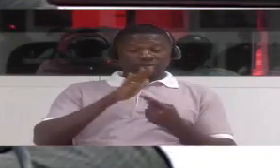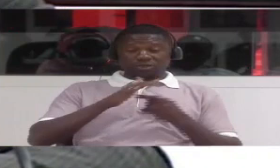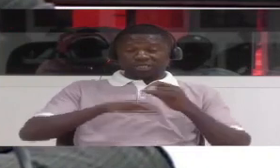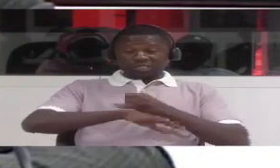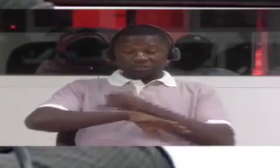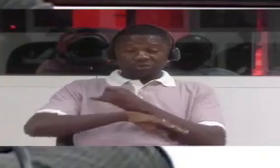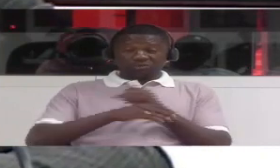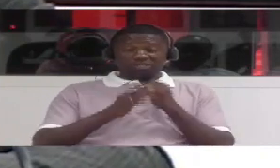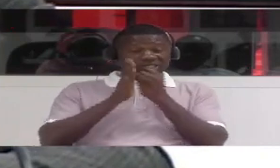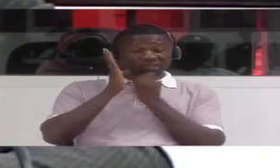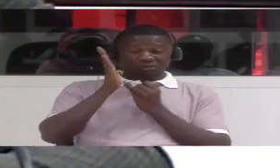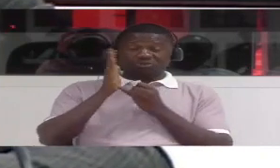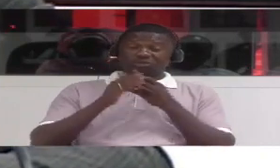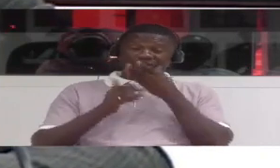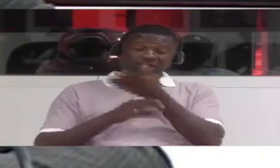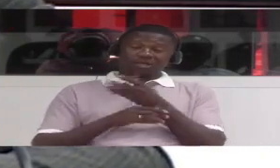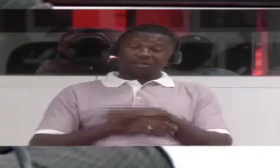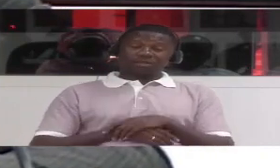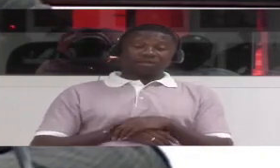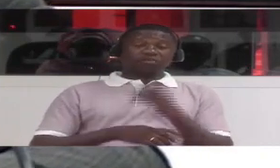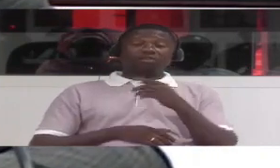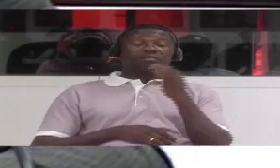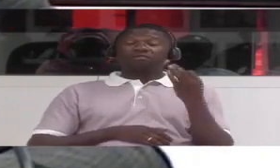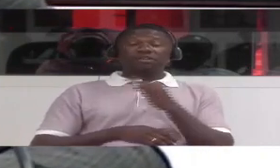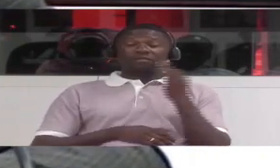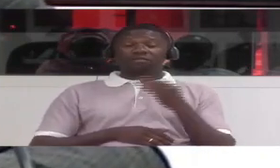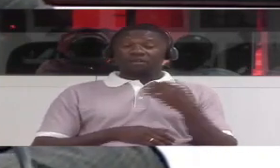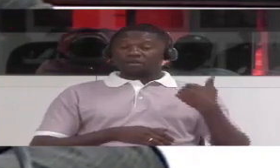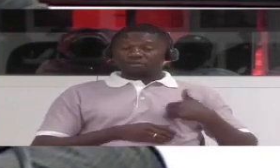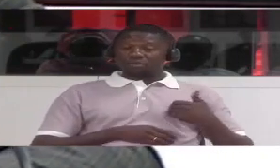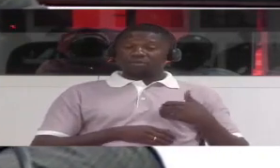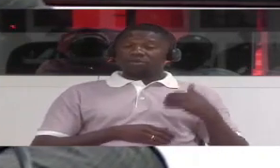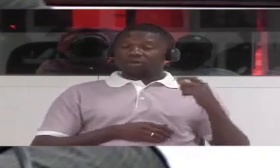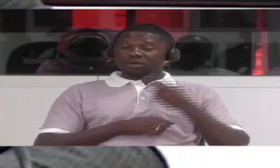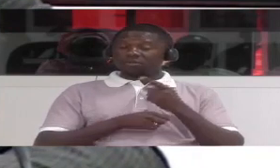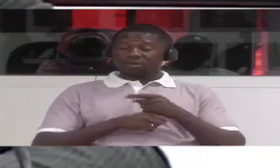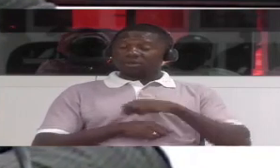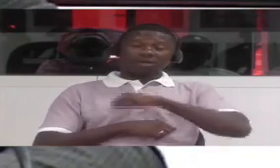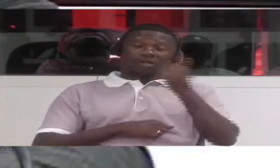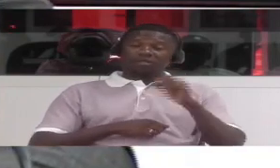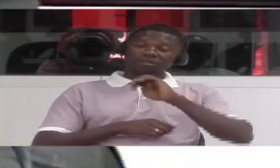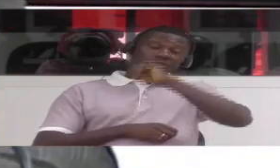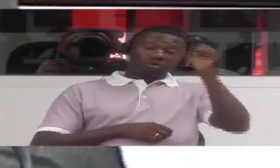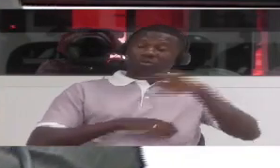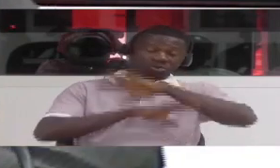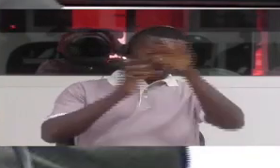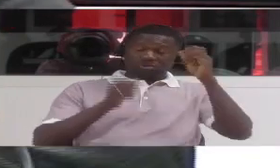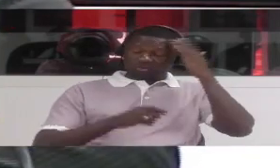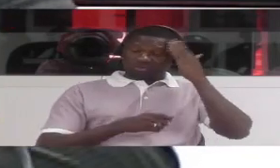to report such things. It was very popular among Gambians. People read it in the Gambia and abroad. And during that